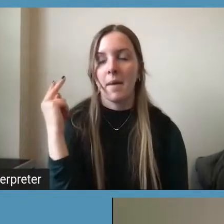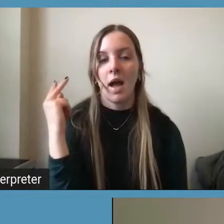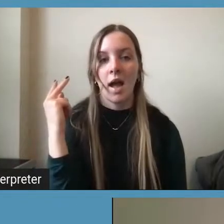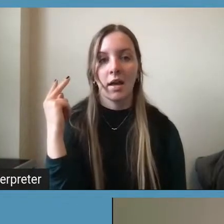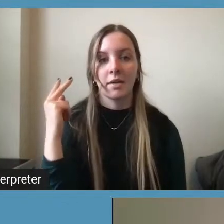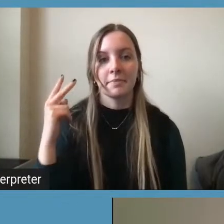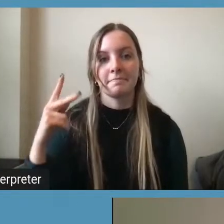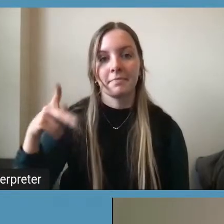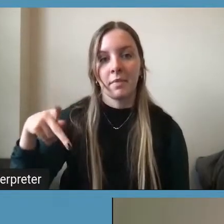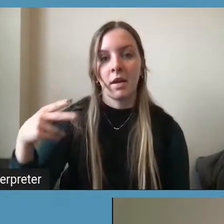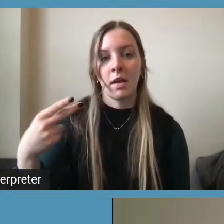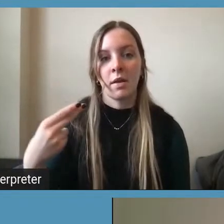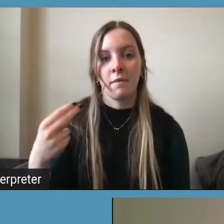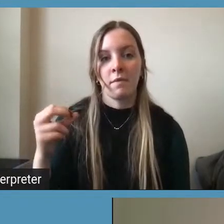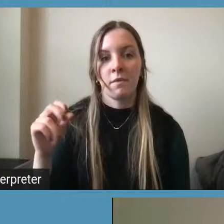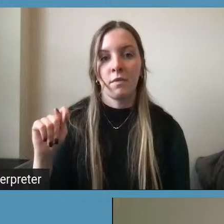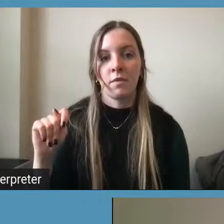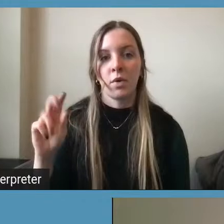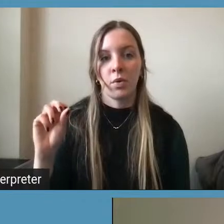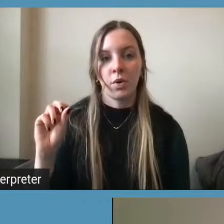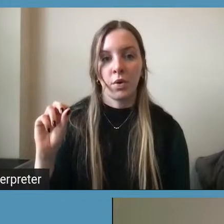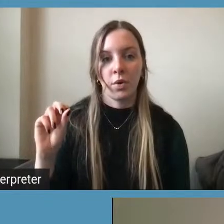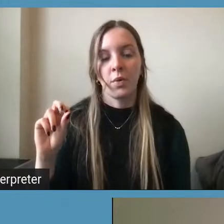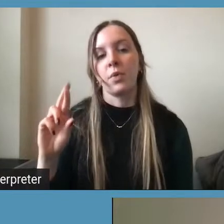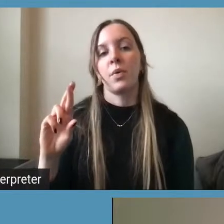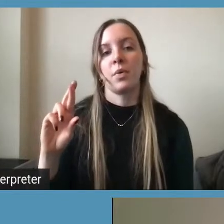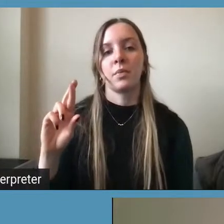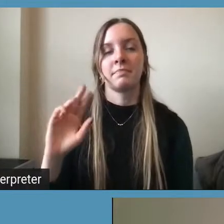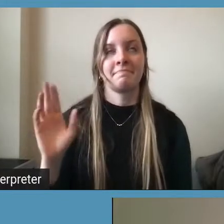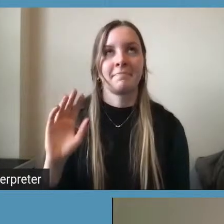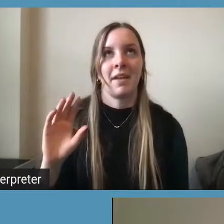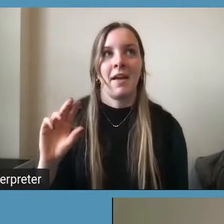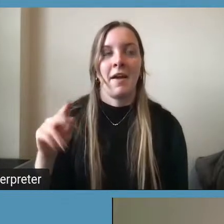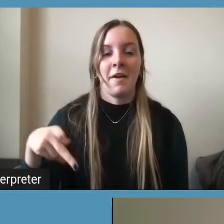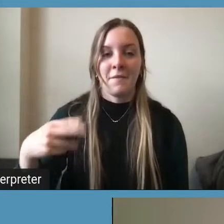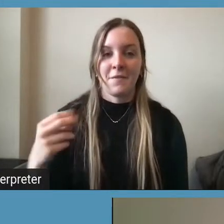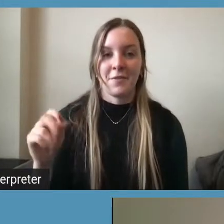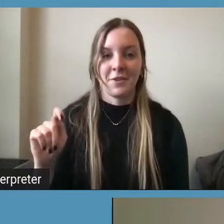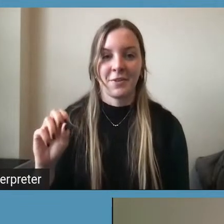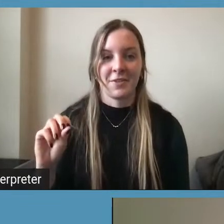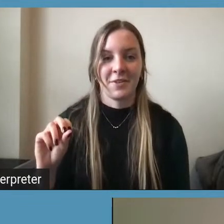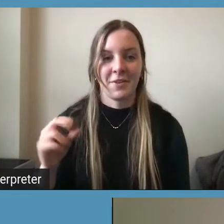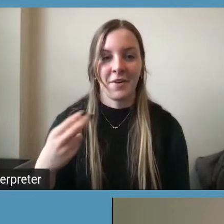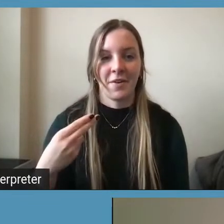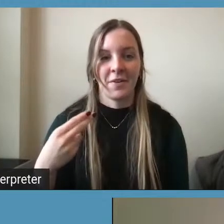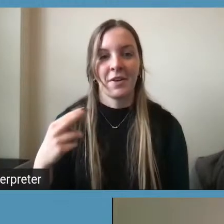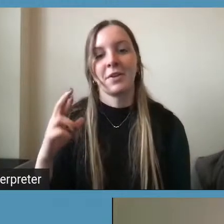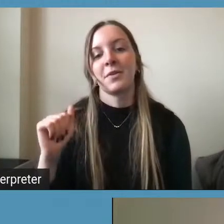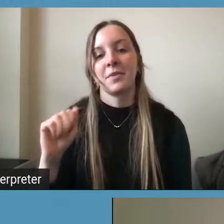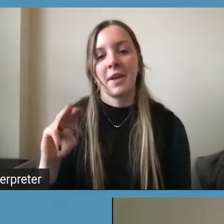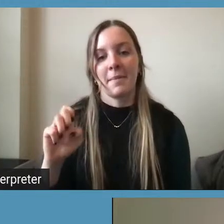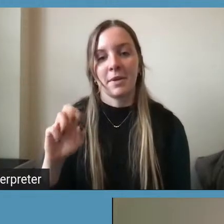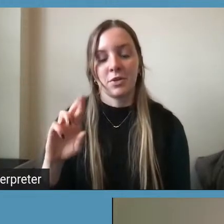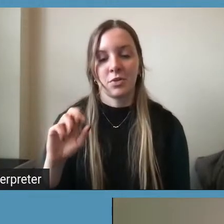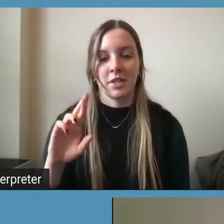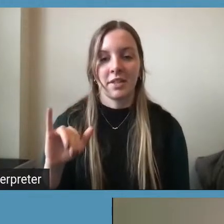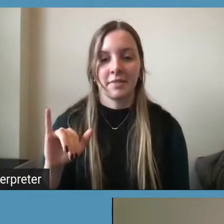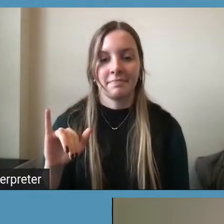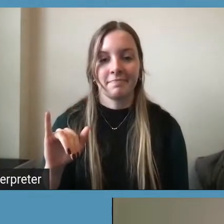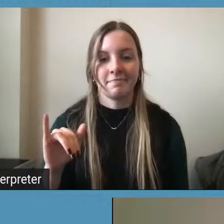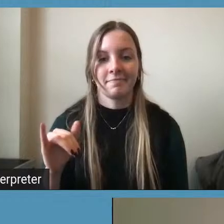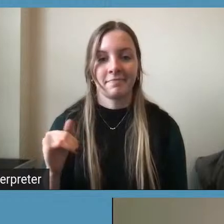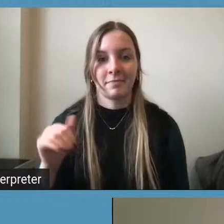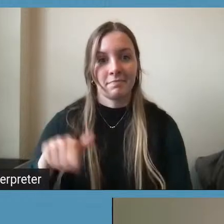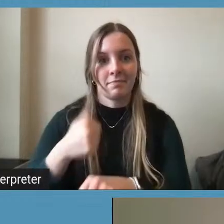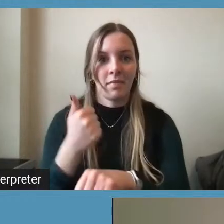photogrammetry, the idea of taking overlapping photos and using them for measurement, goes back to the 1850s. Okay, it's